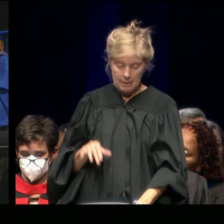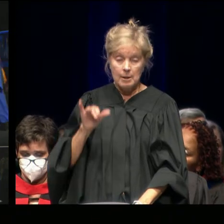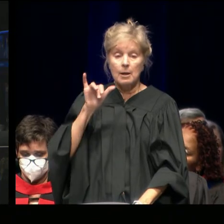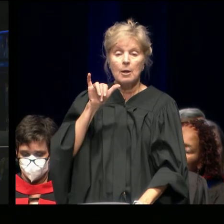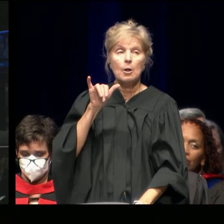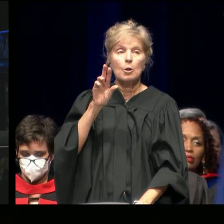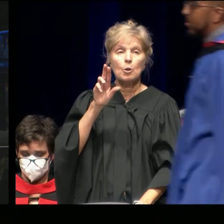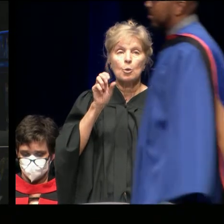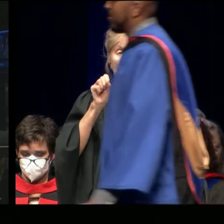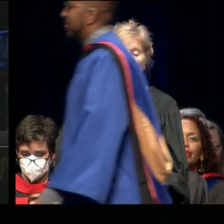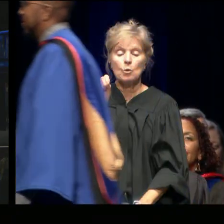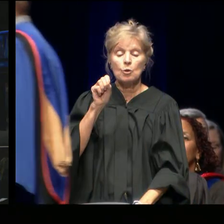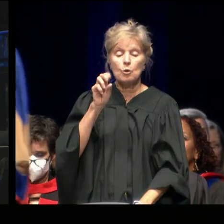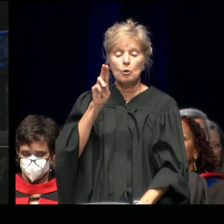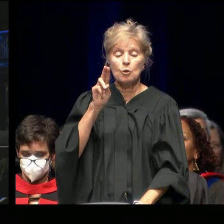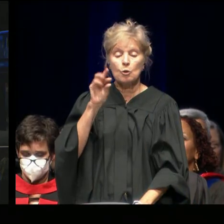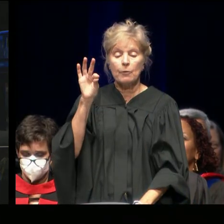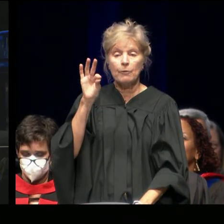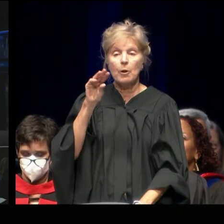Yusuf Mohammed.